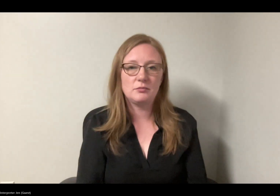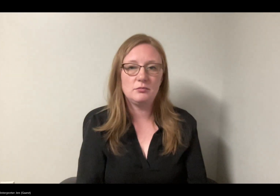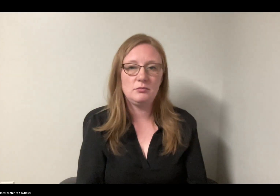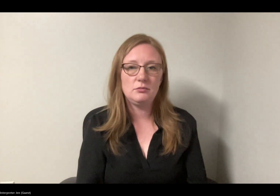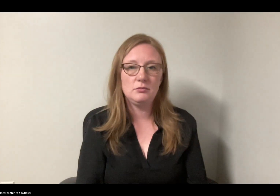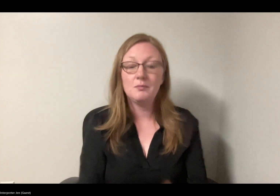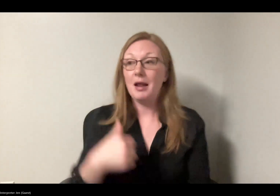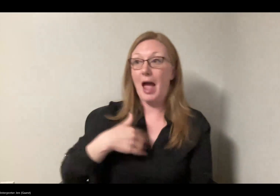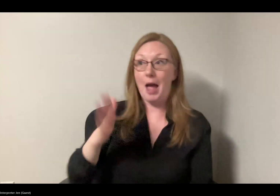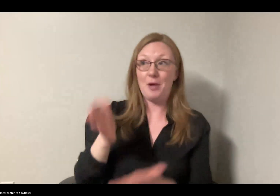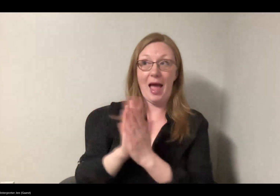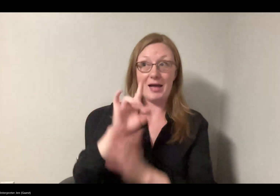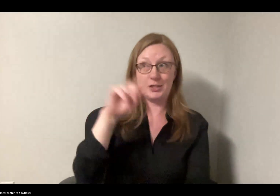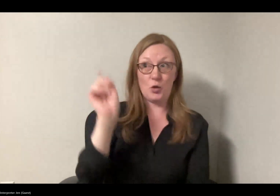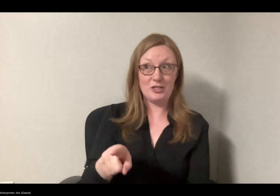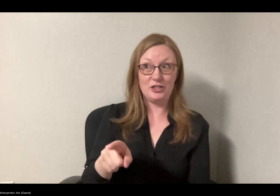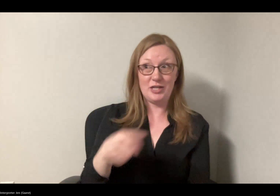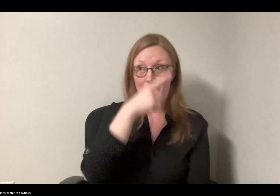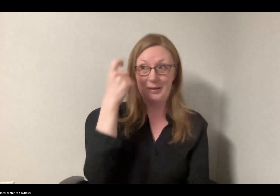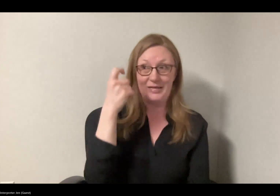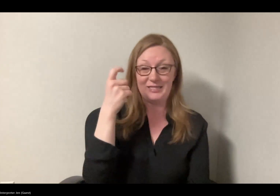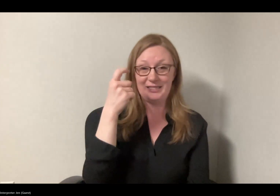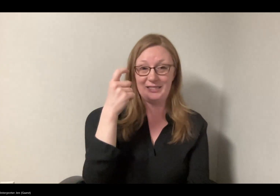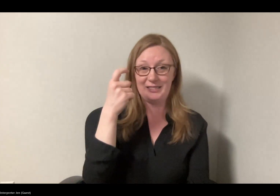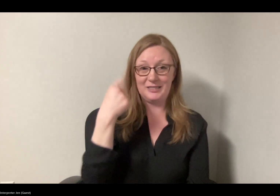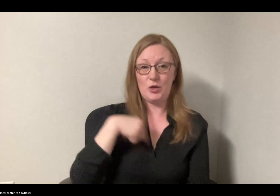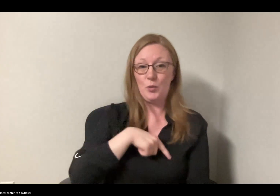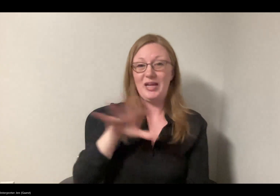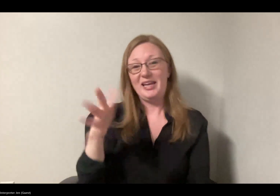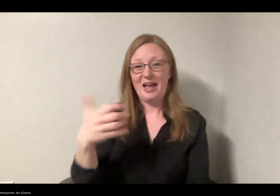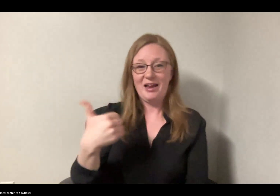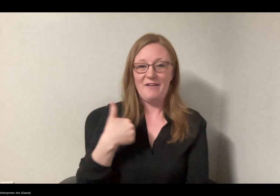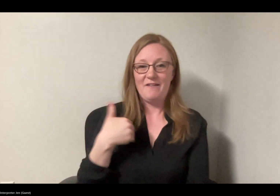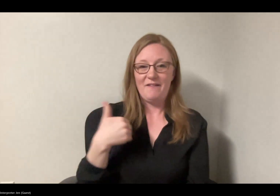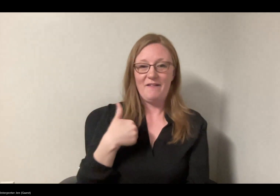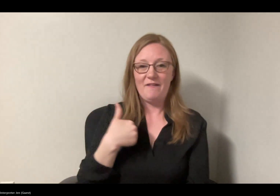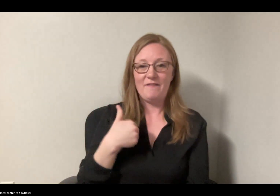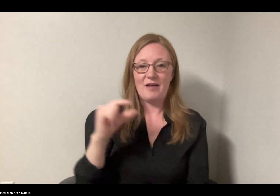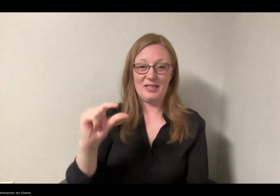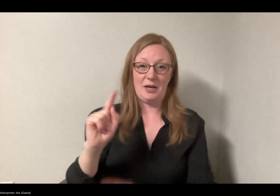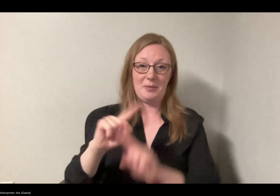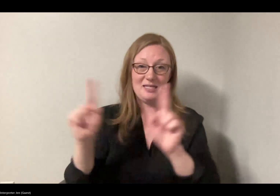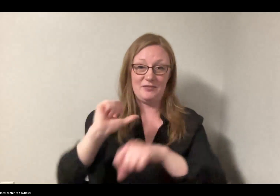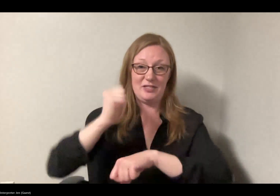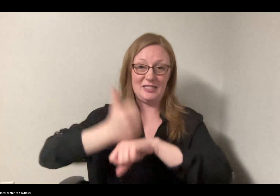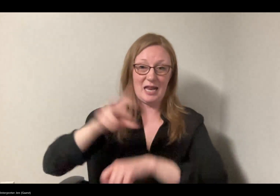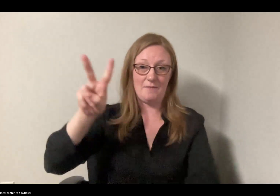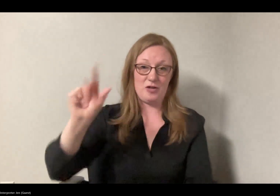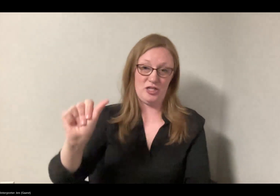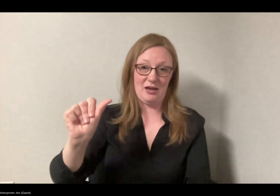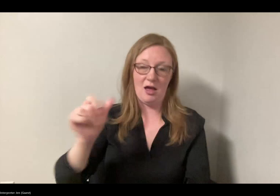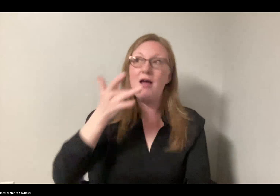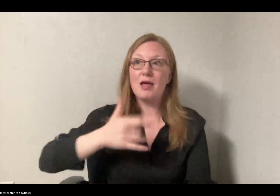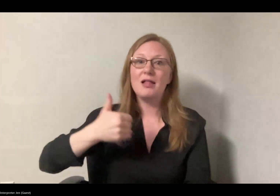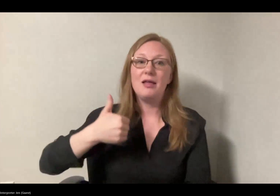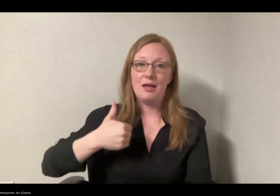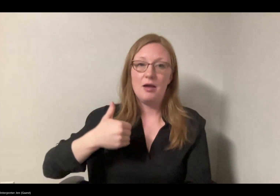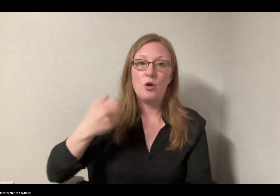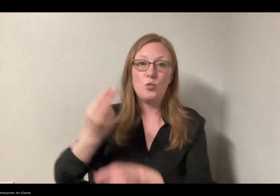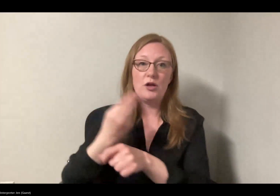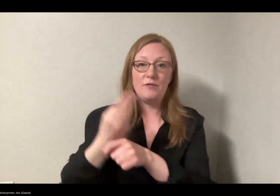So I'm going to ask a question because we kind of have a little bit different setup in Virginia. Fortunately, we haven't had to use